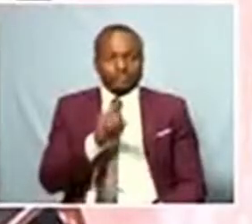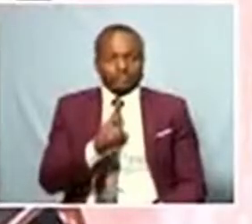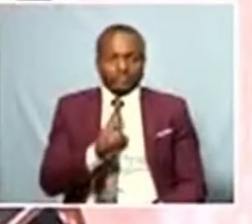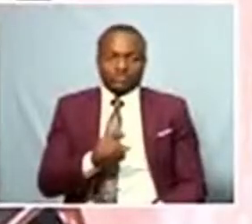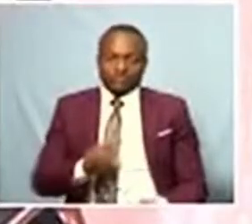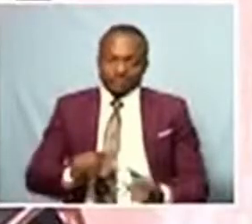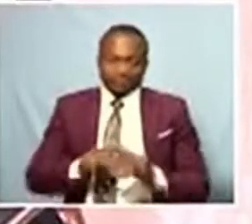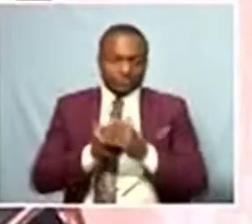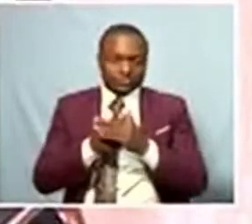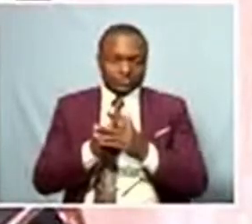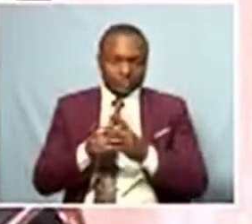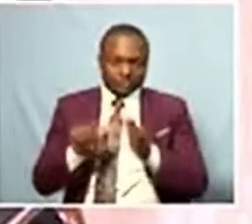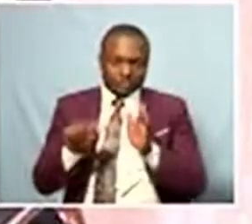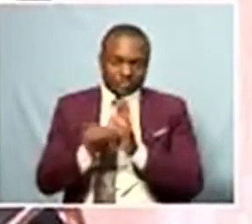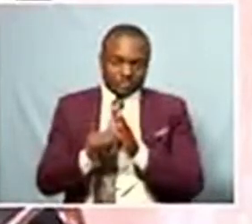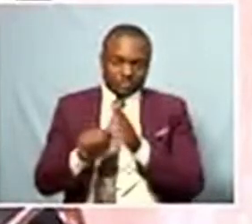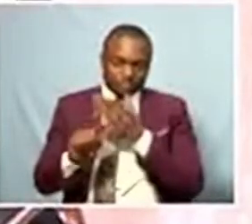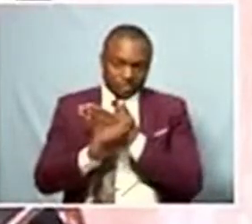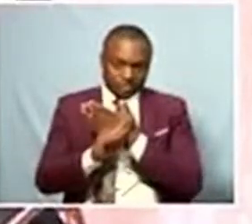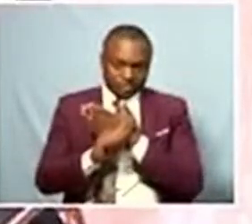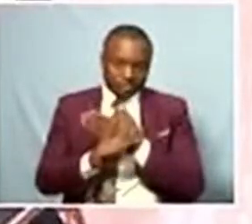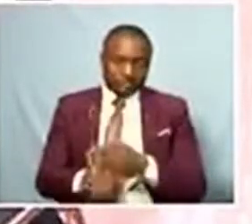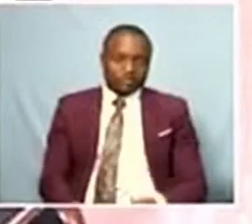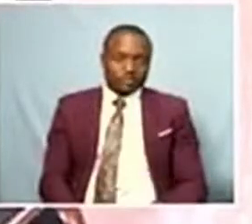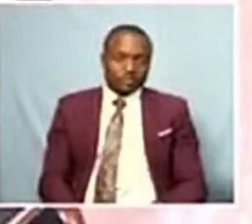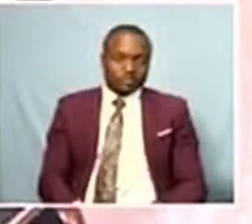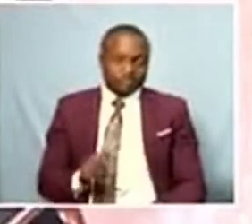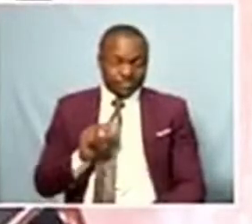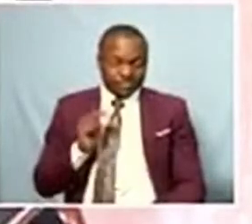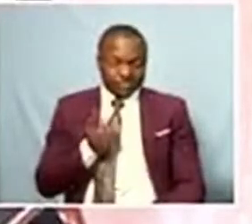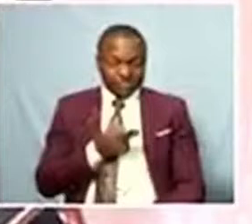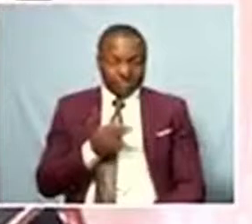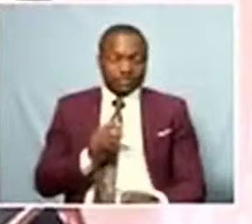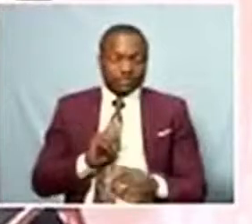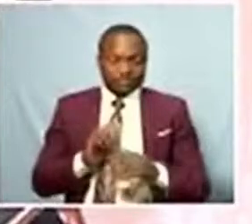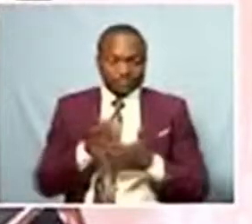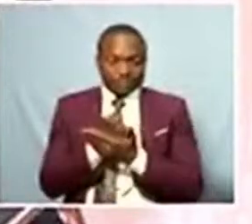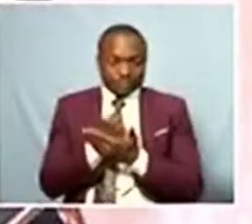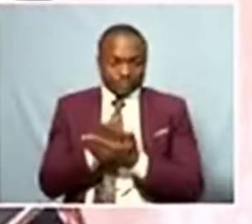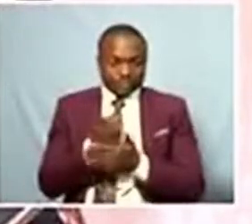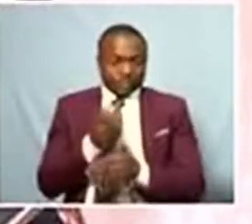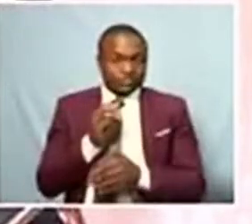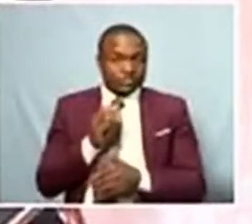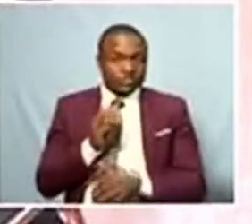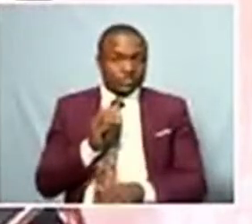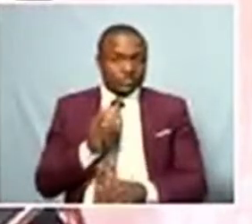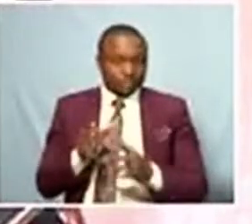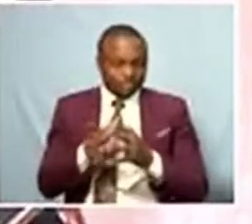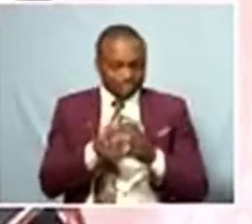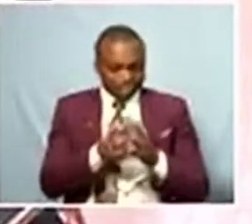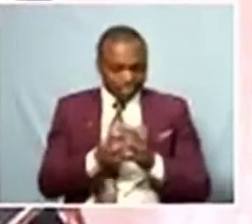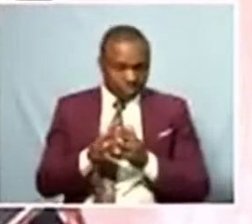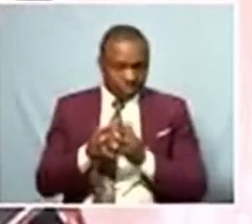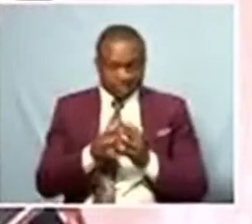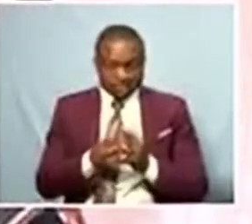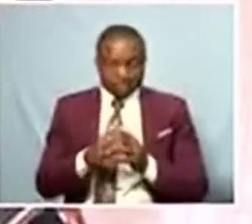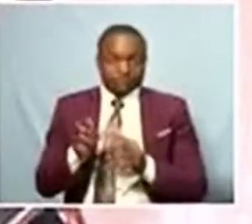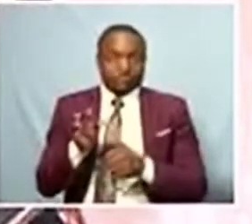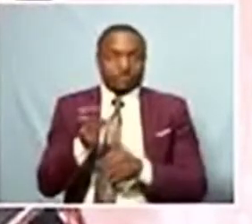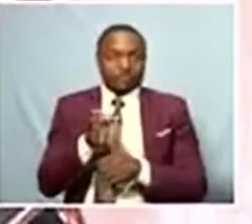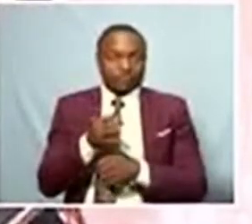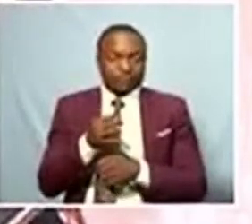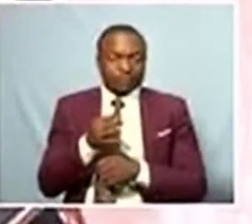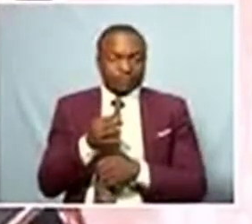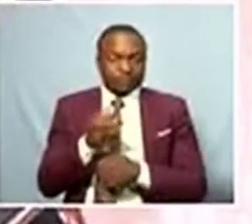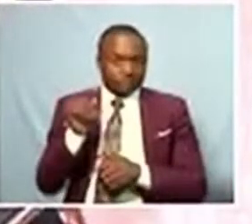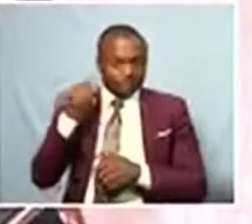in August. So we are trying to engage the American embassy, the government through their